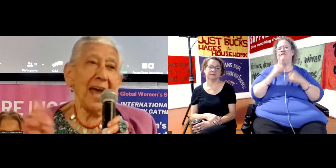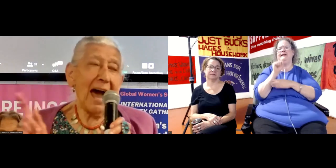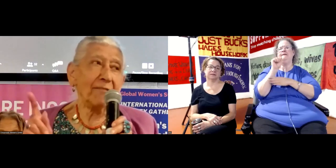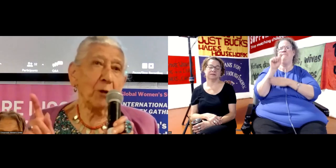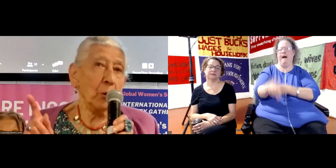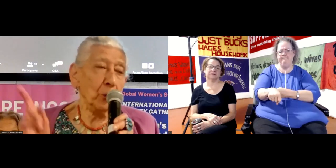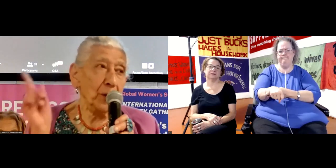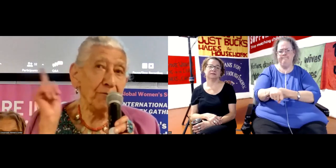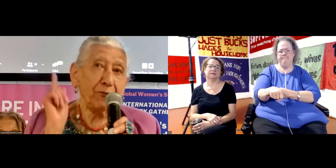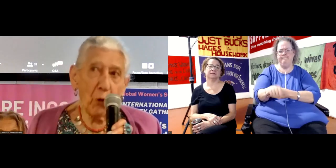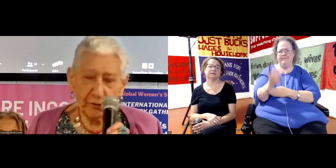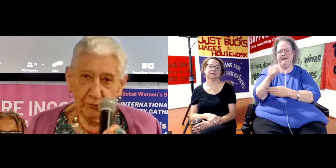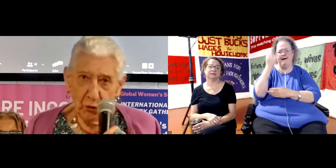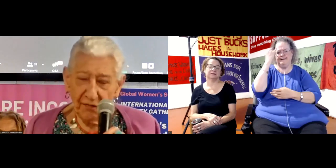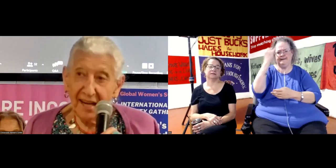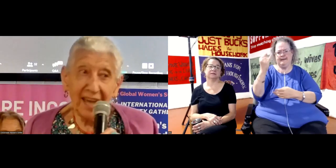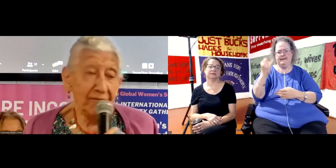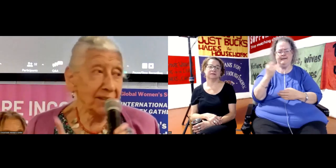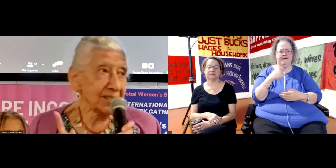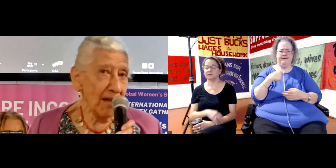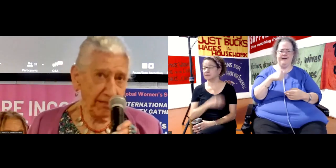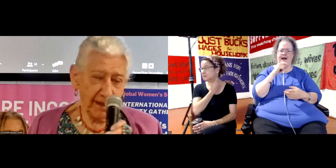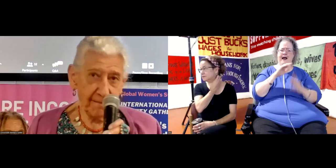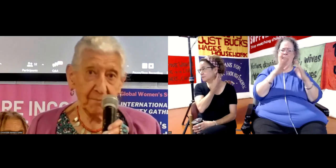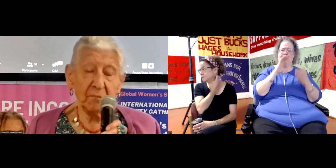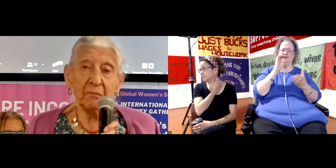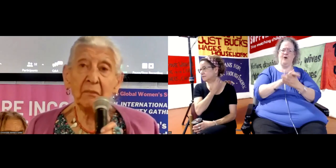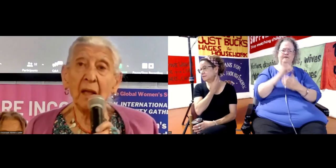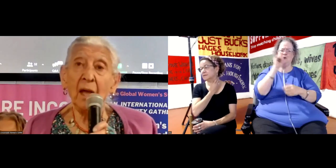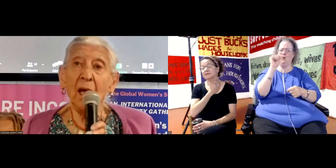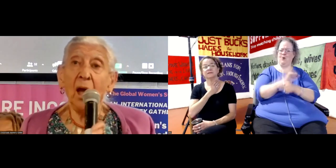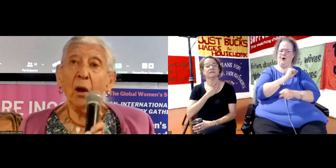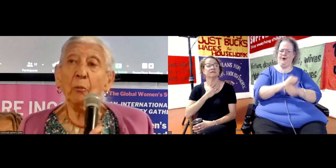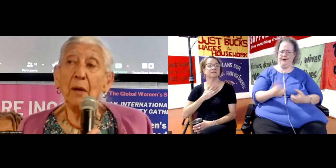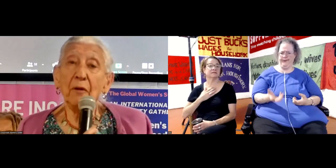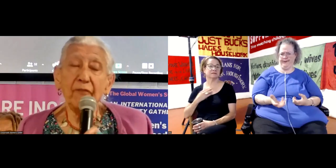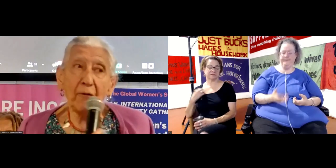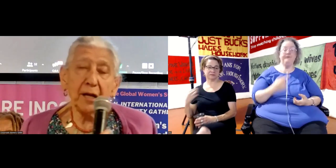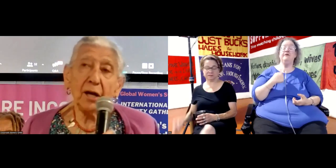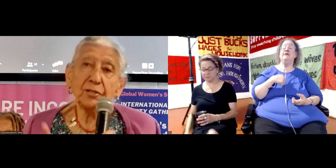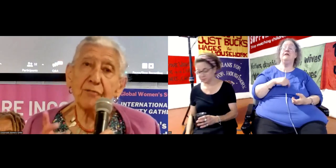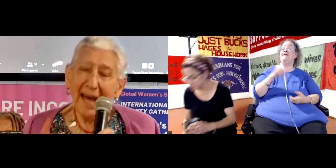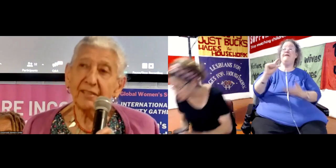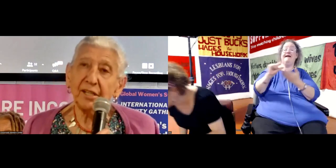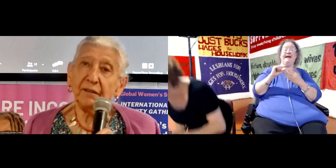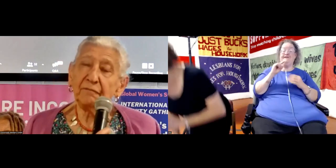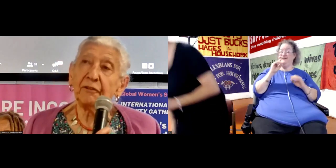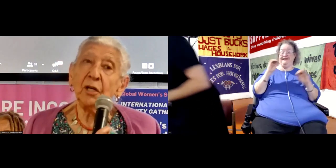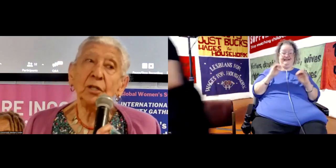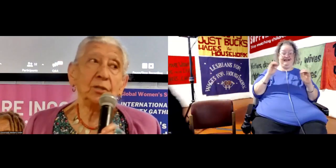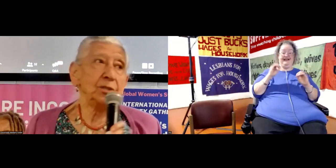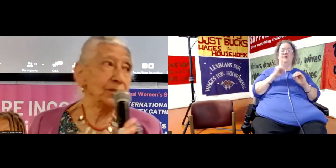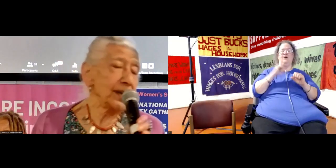Everything we have, we fought for. They gave us nothing. We were very